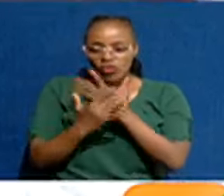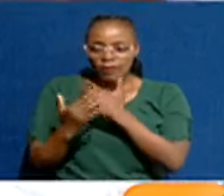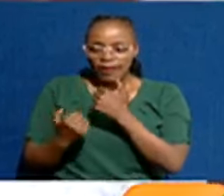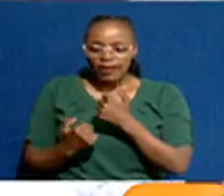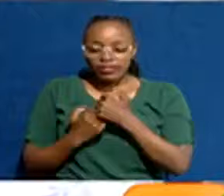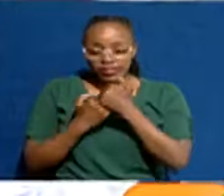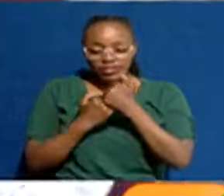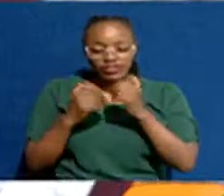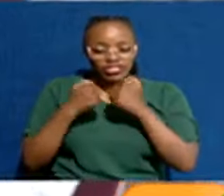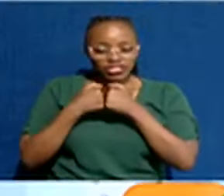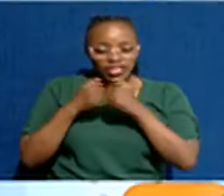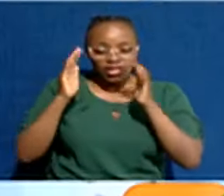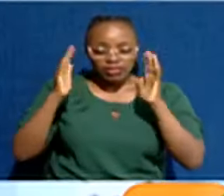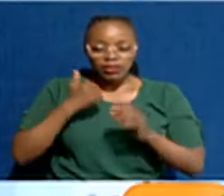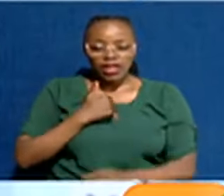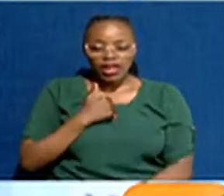a challenge.